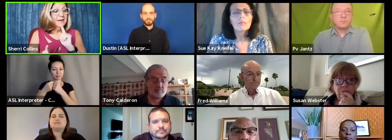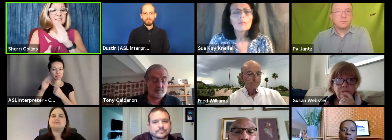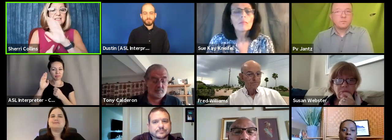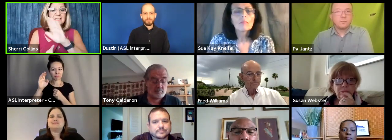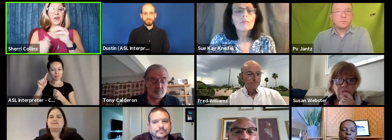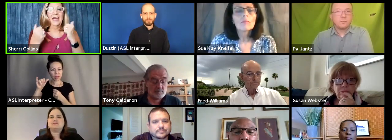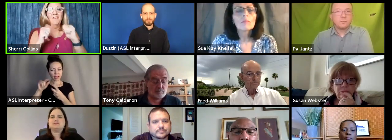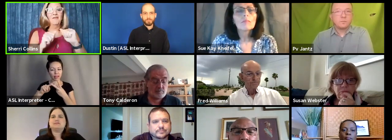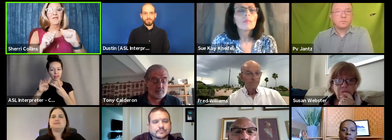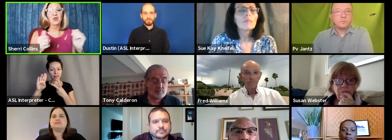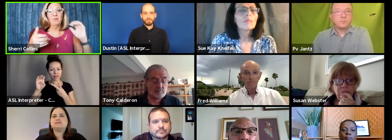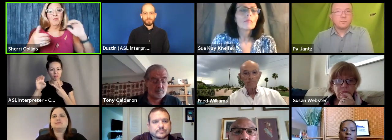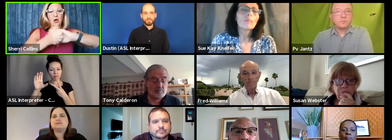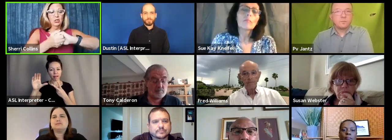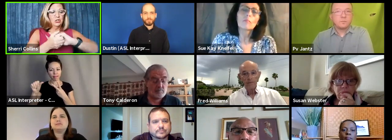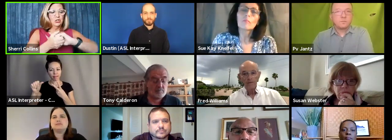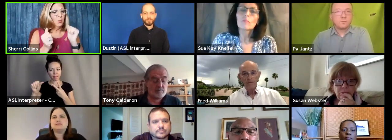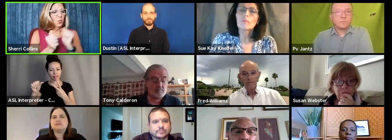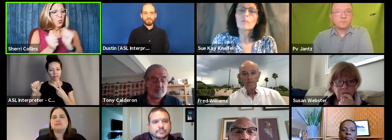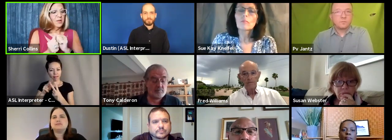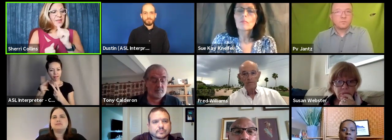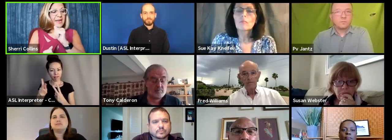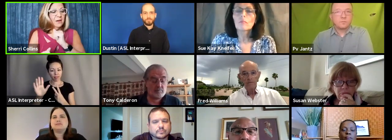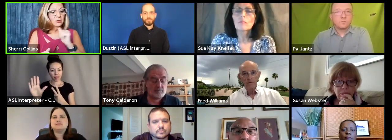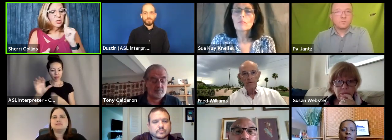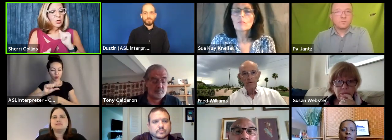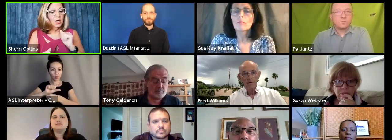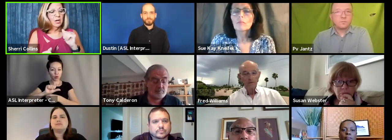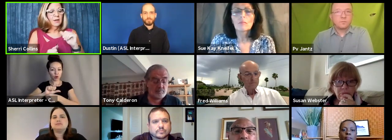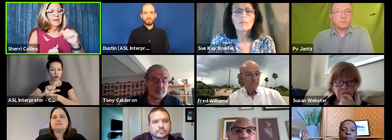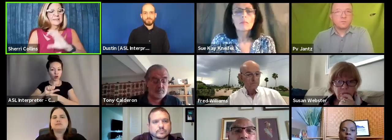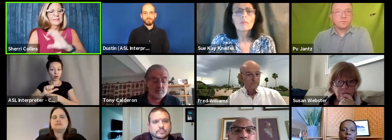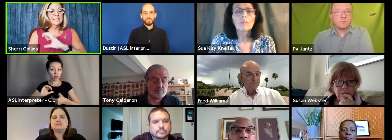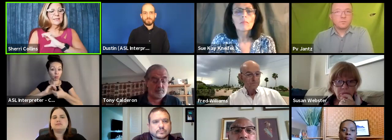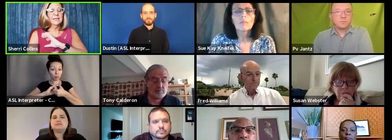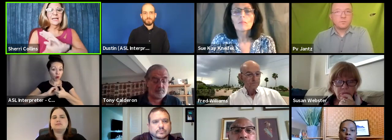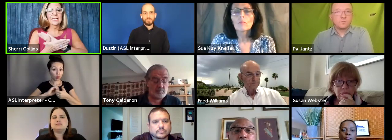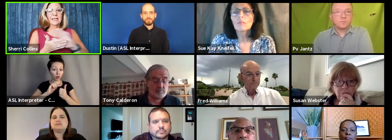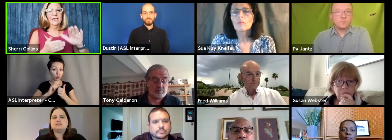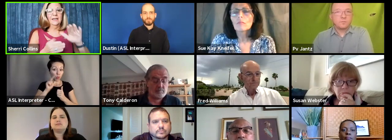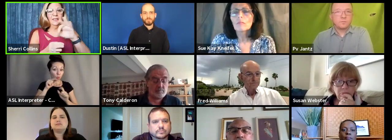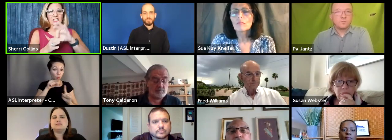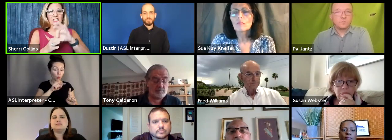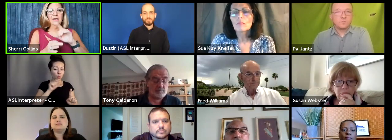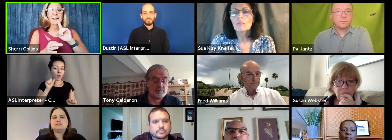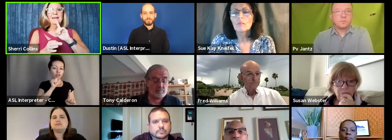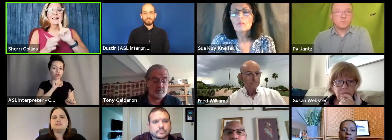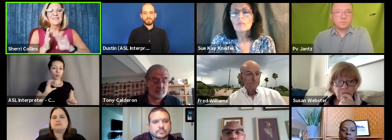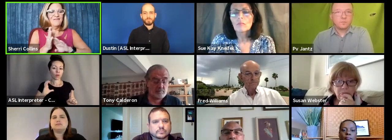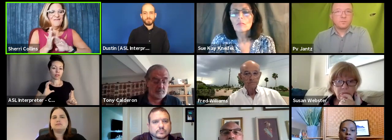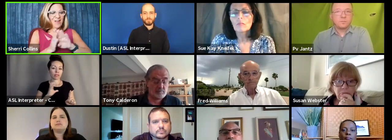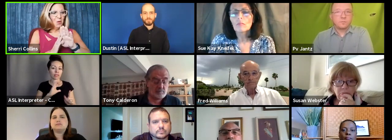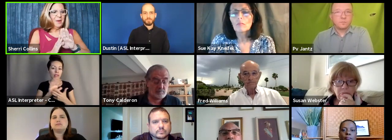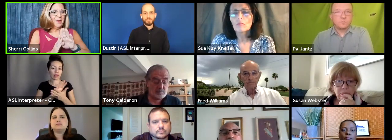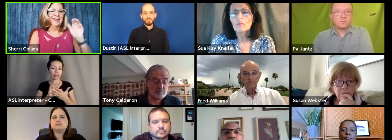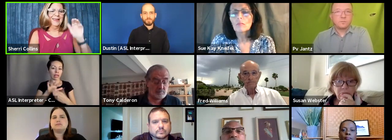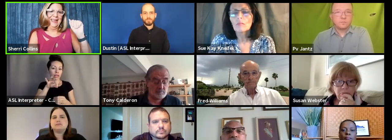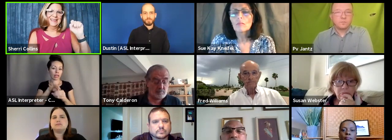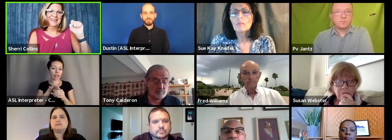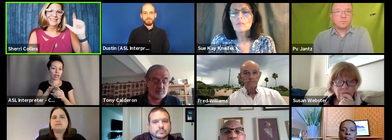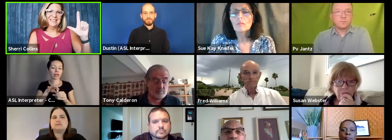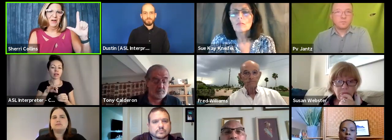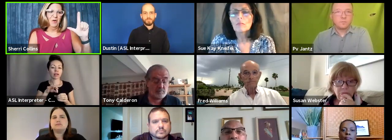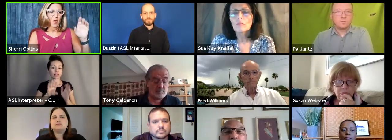Becca, is their effort and partnership with the Arizona Citizen Clean Election in developing